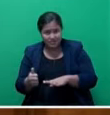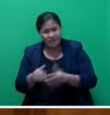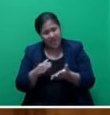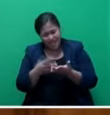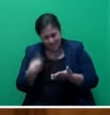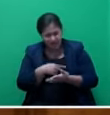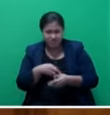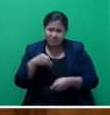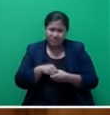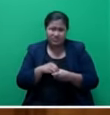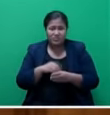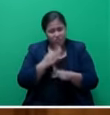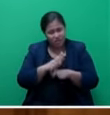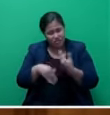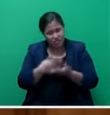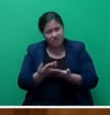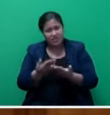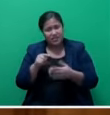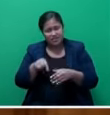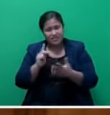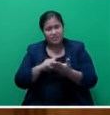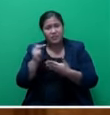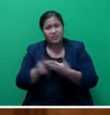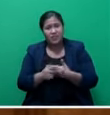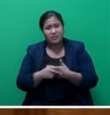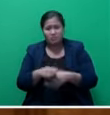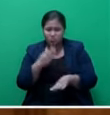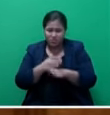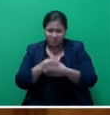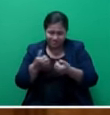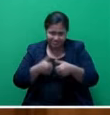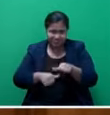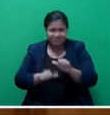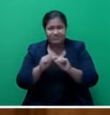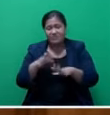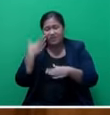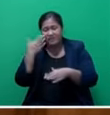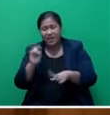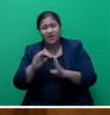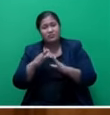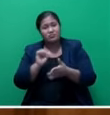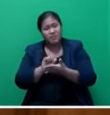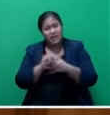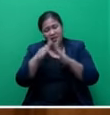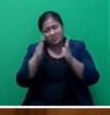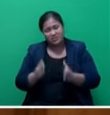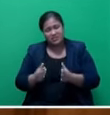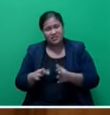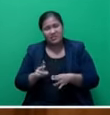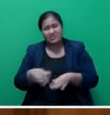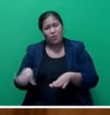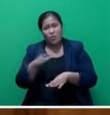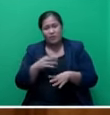program to really strive hard to find adequate housing for everyone. Overcrowding, to